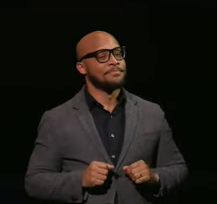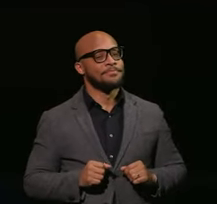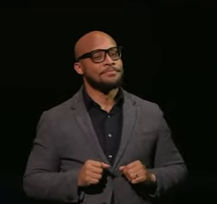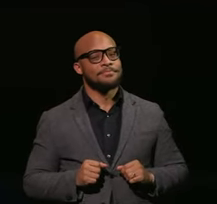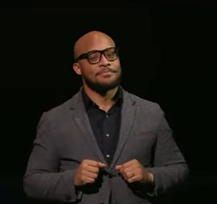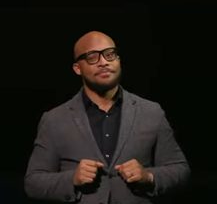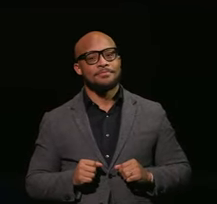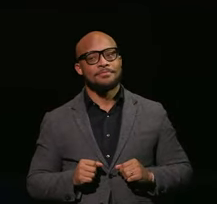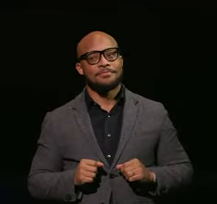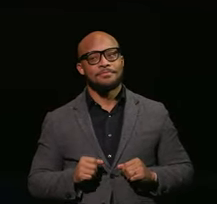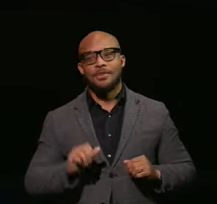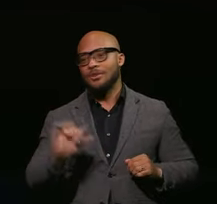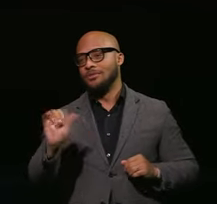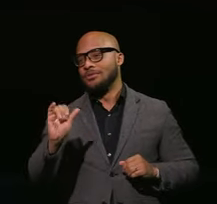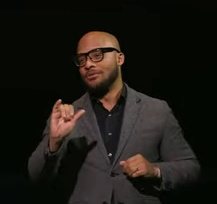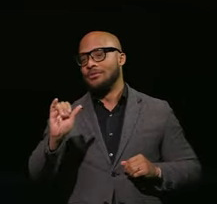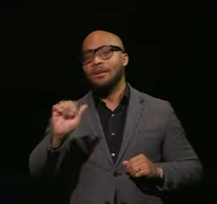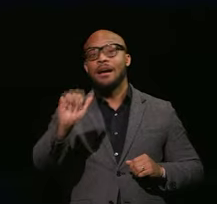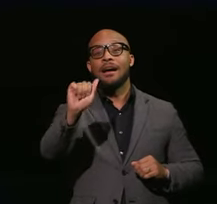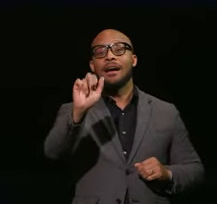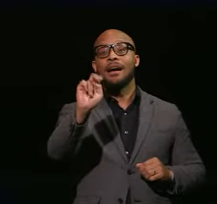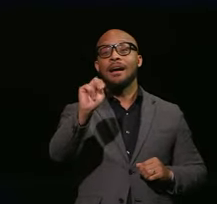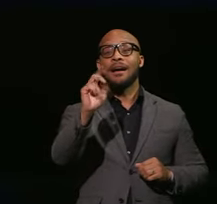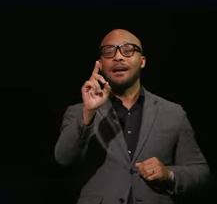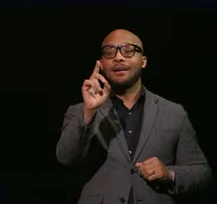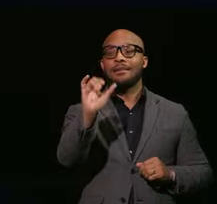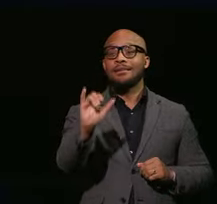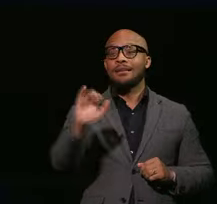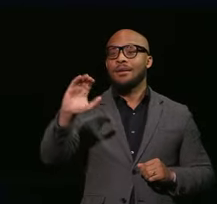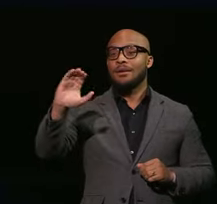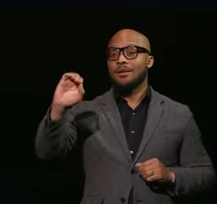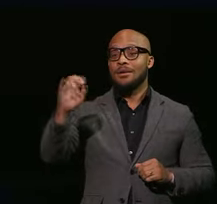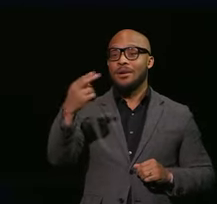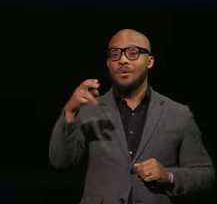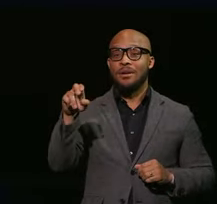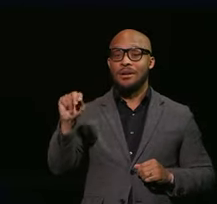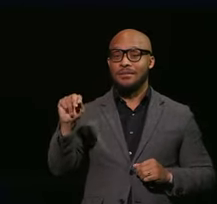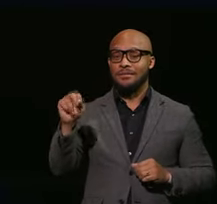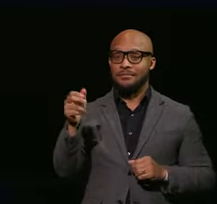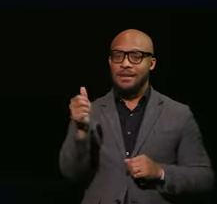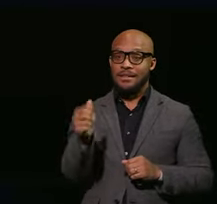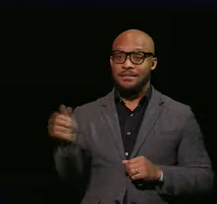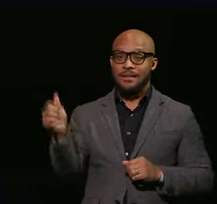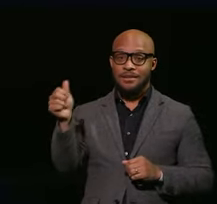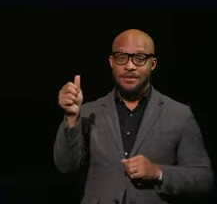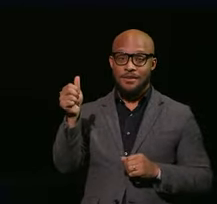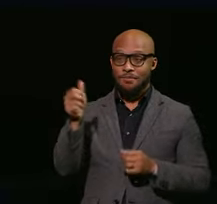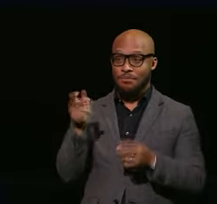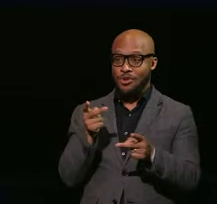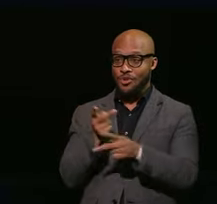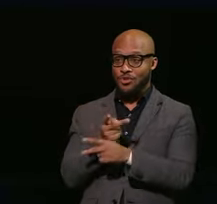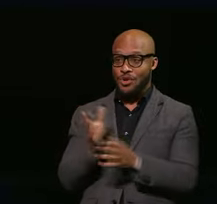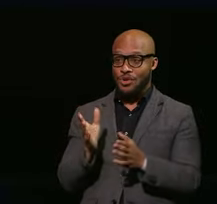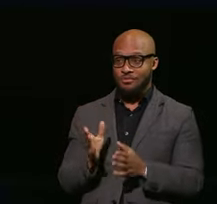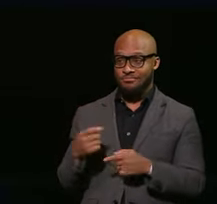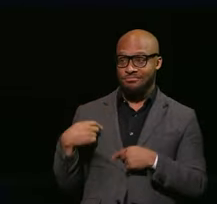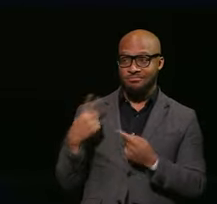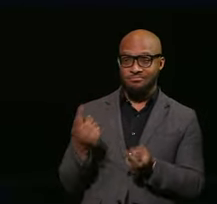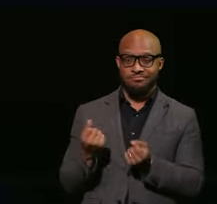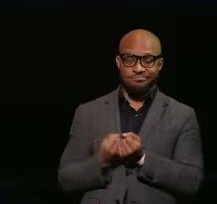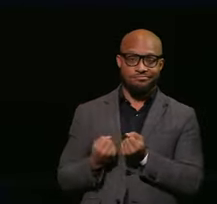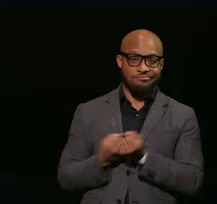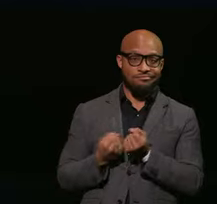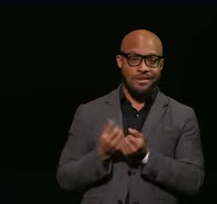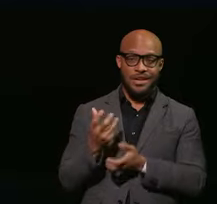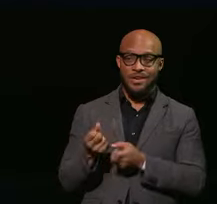and also just a shout out to Andy Cohen, my extraordinary executive producer who's been with me for years on everything.